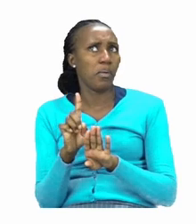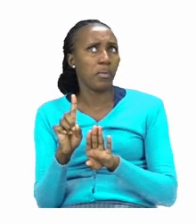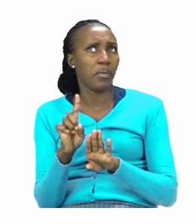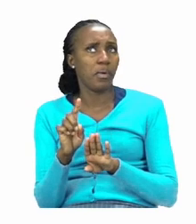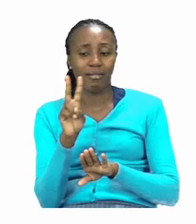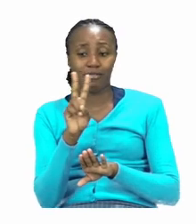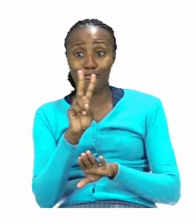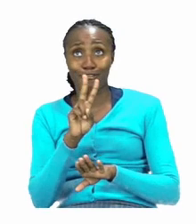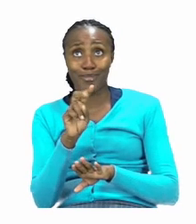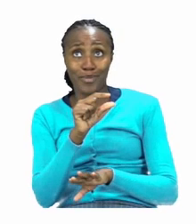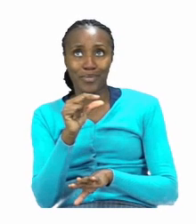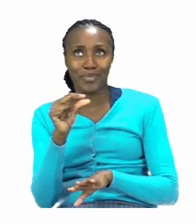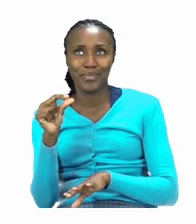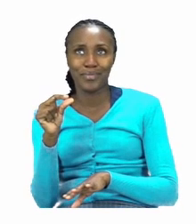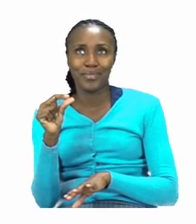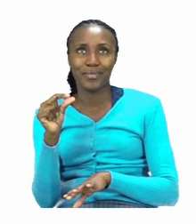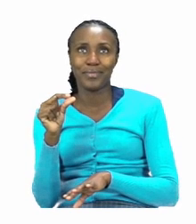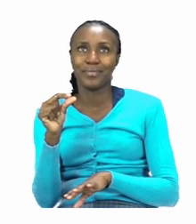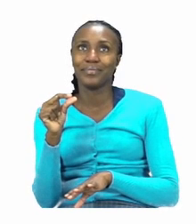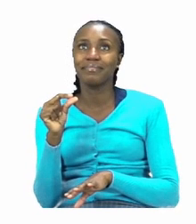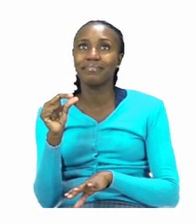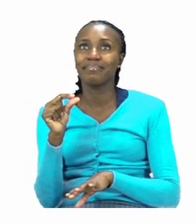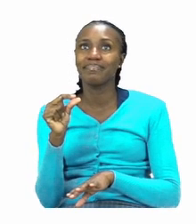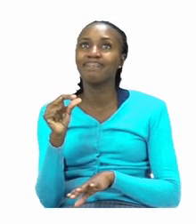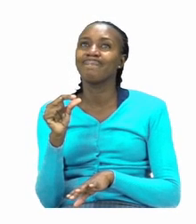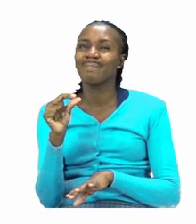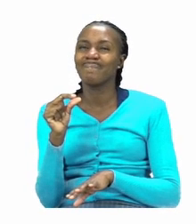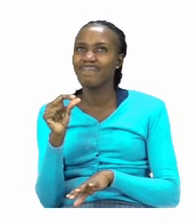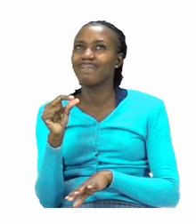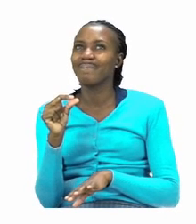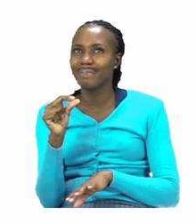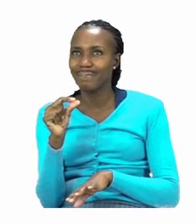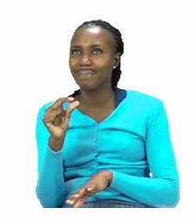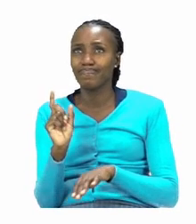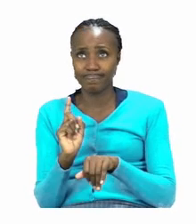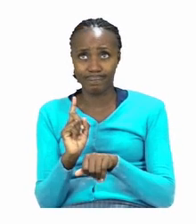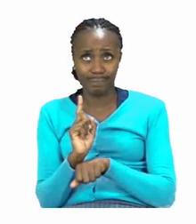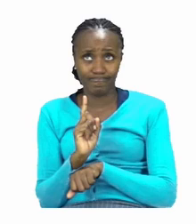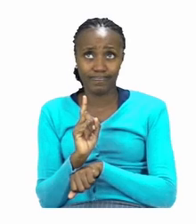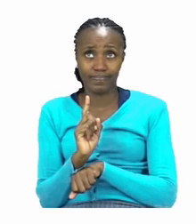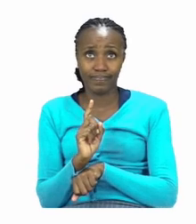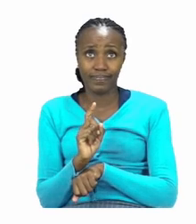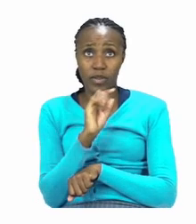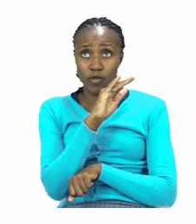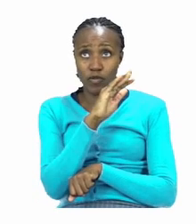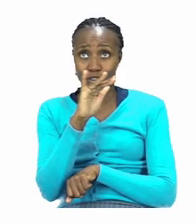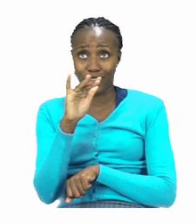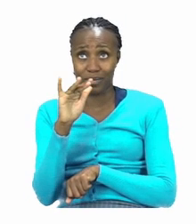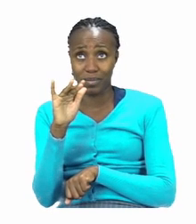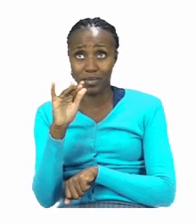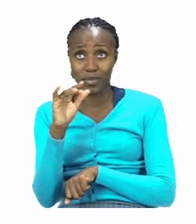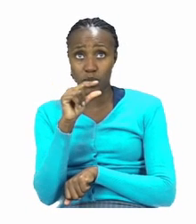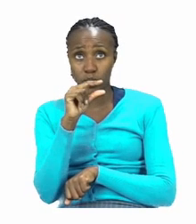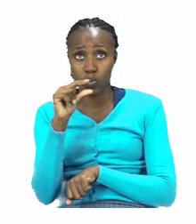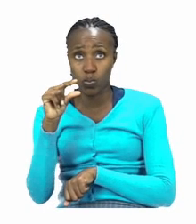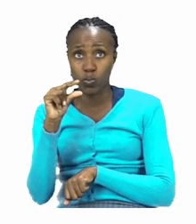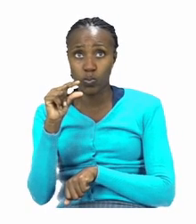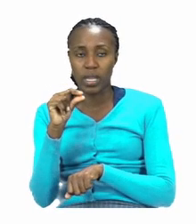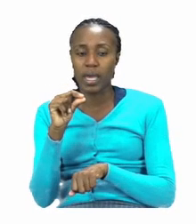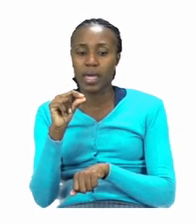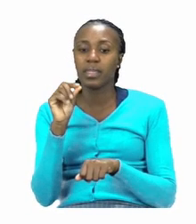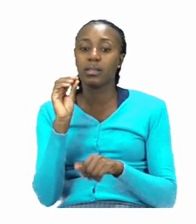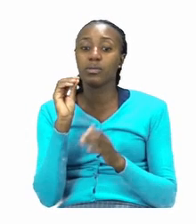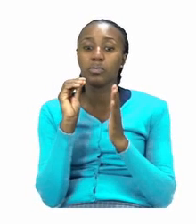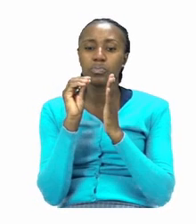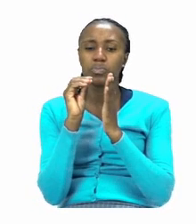vocabulary words. Today, we're going to say the words, then fill in the missing letters, and then use